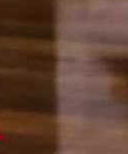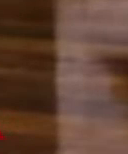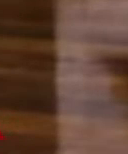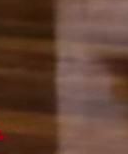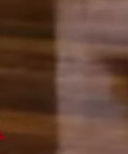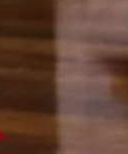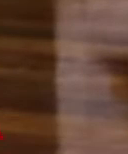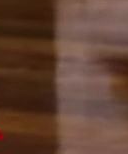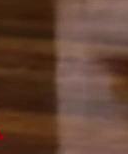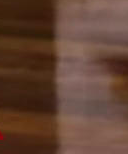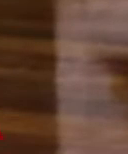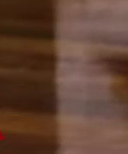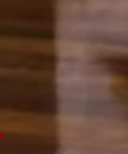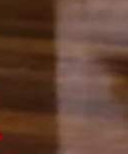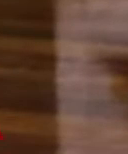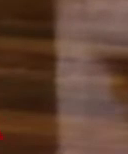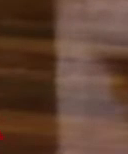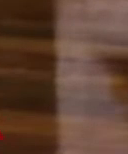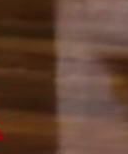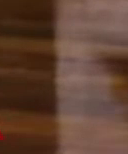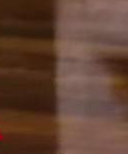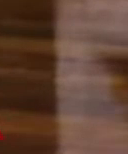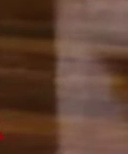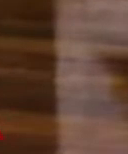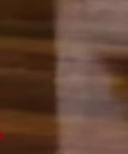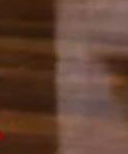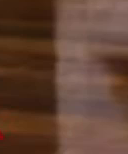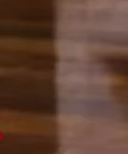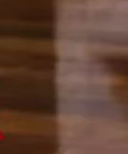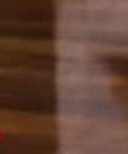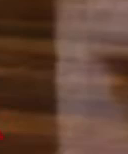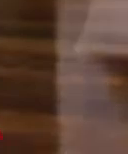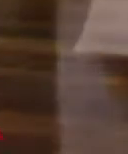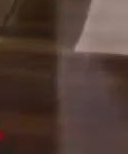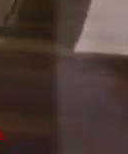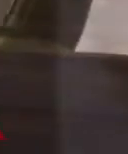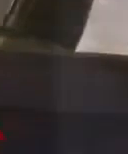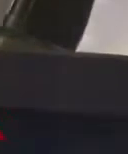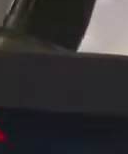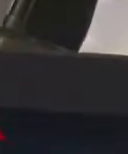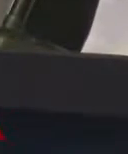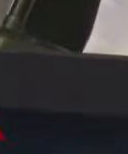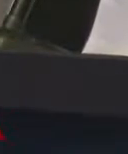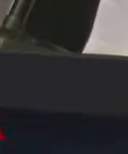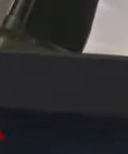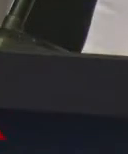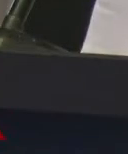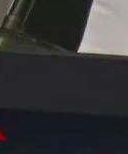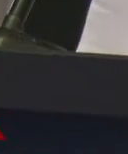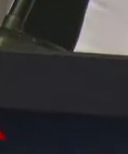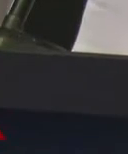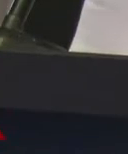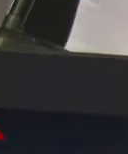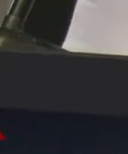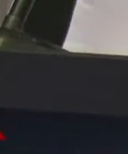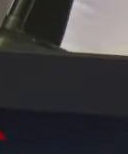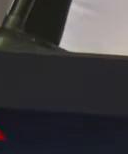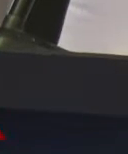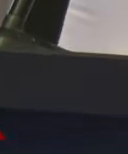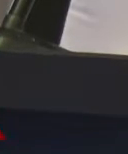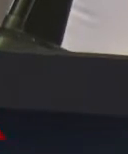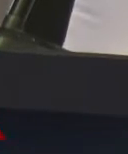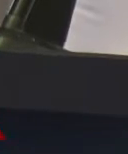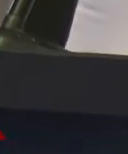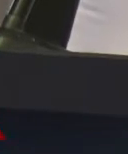a non-governmental organization. We've got Sega Capital International, BRICS Women Business Alliance, and NAFCOC. Lastly,